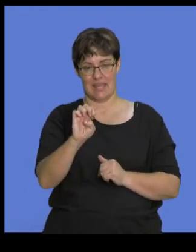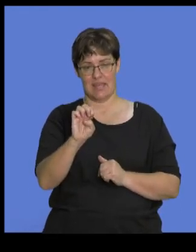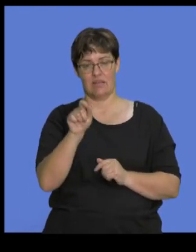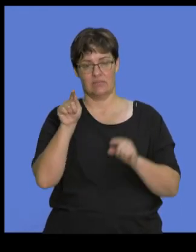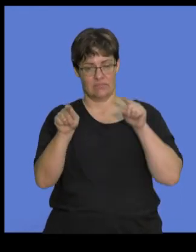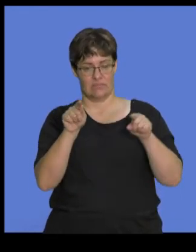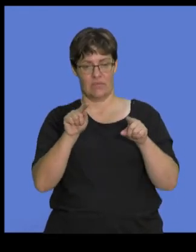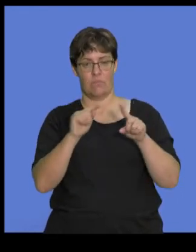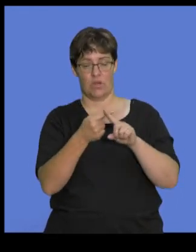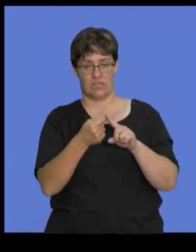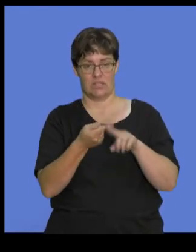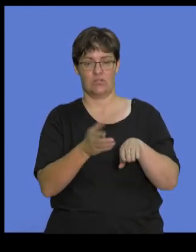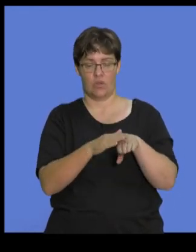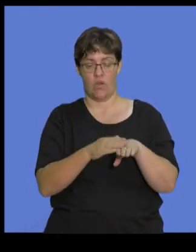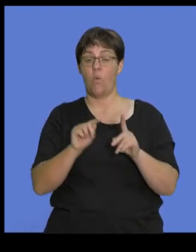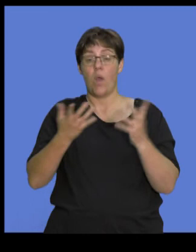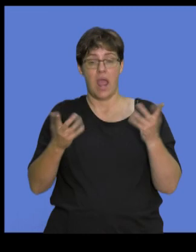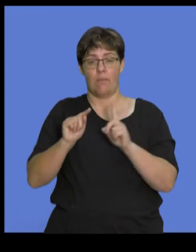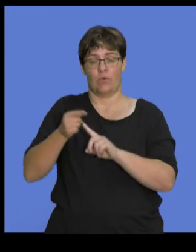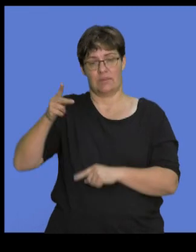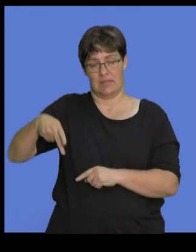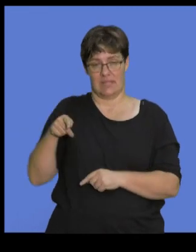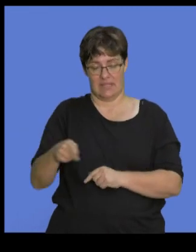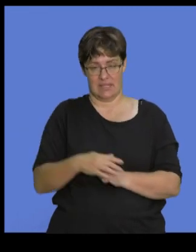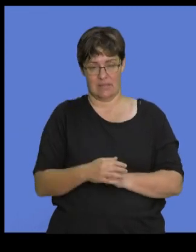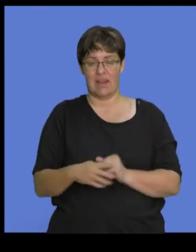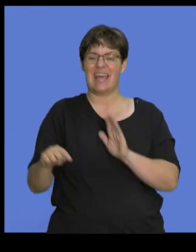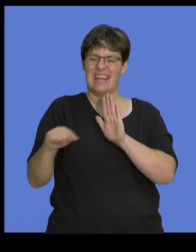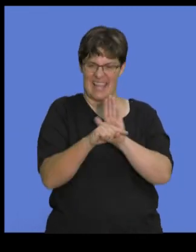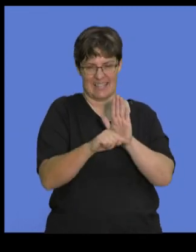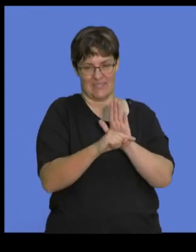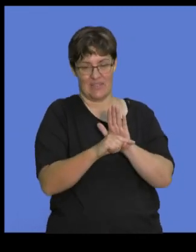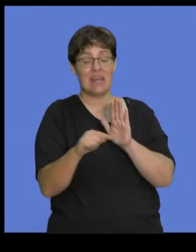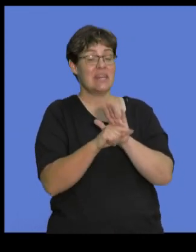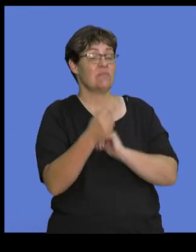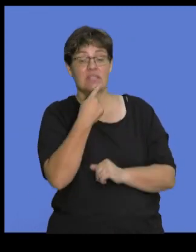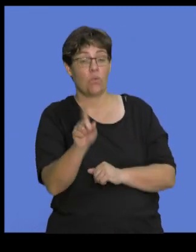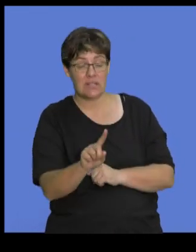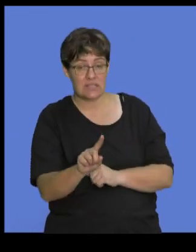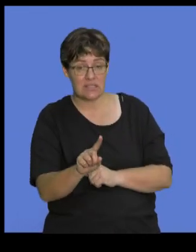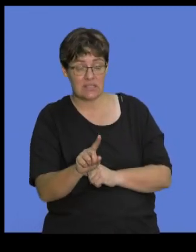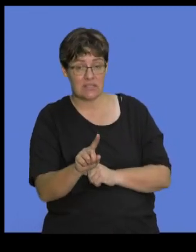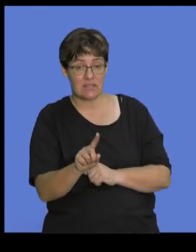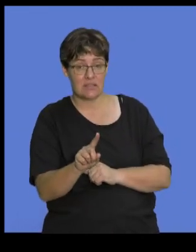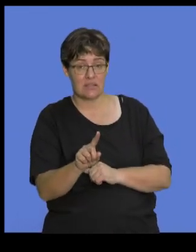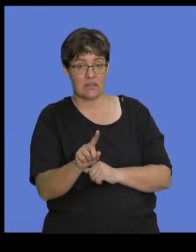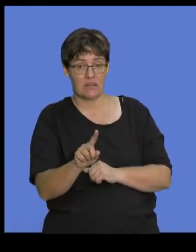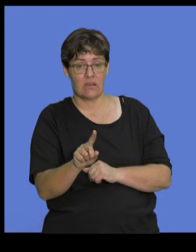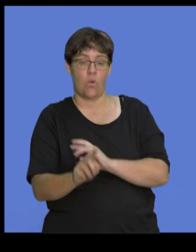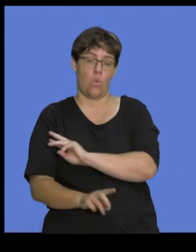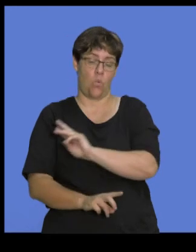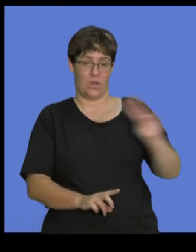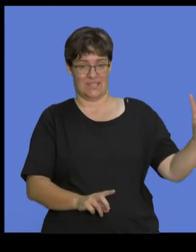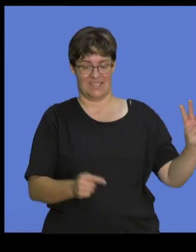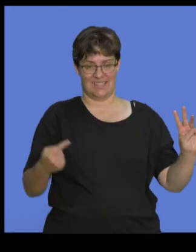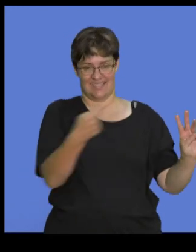E due to those 2-point charges at point P. So this is like negative. A negative says it's